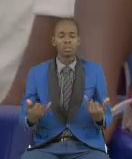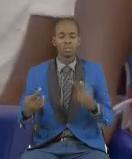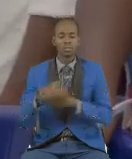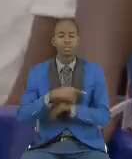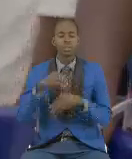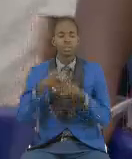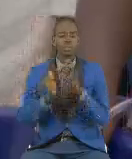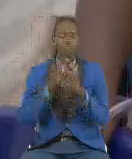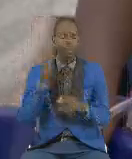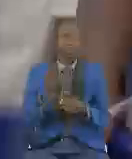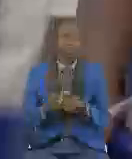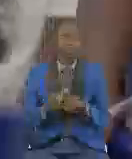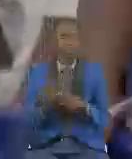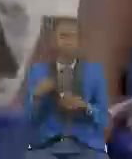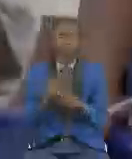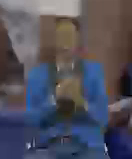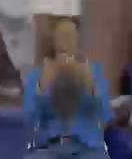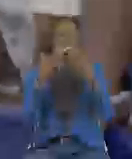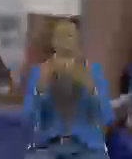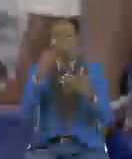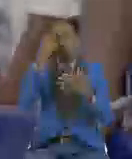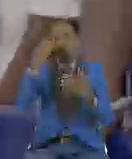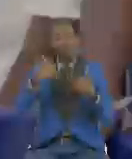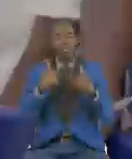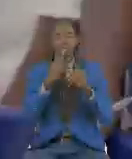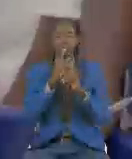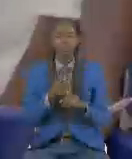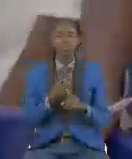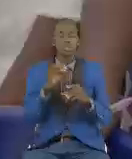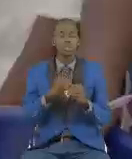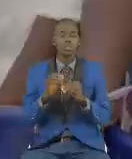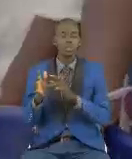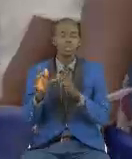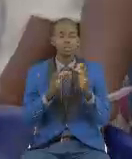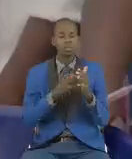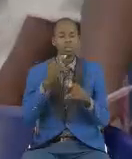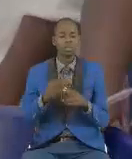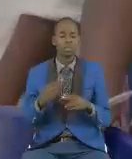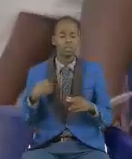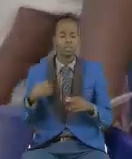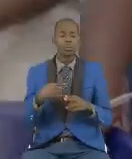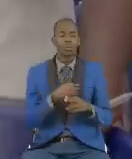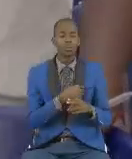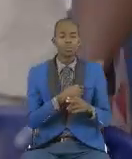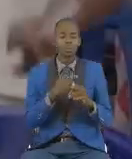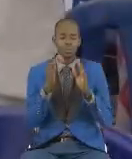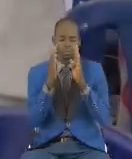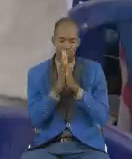name. Amen. We thank you because we know you have answered. In Jesus' name, we